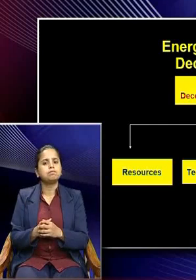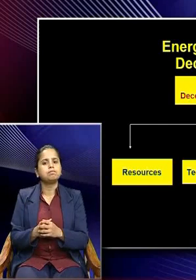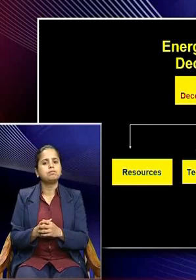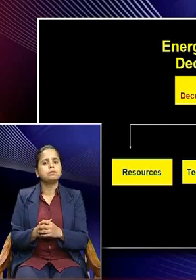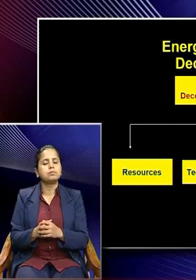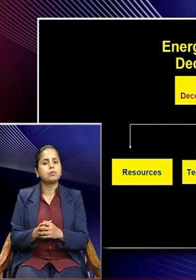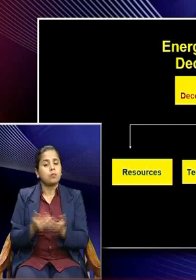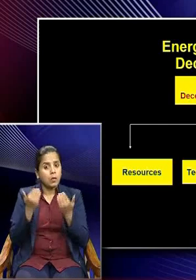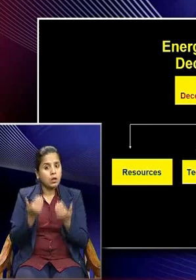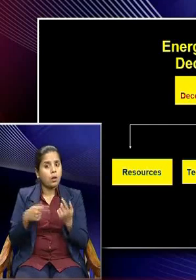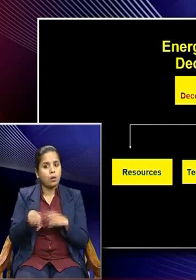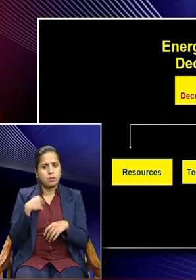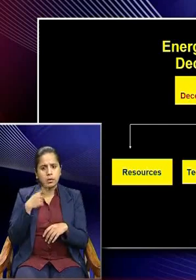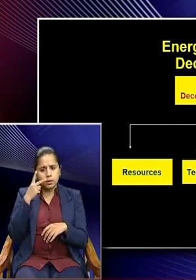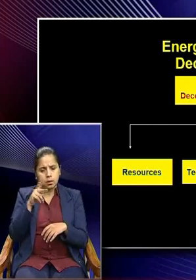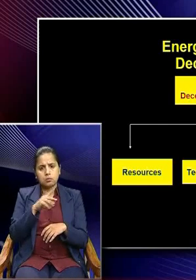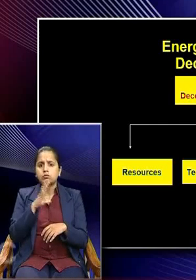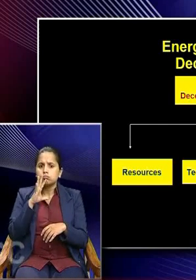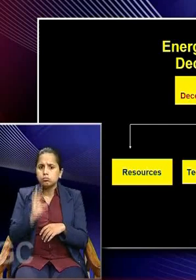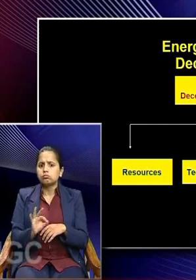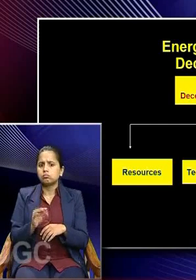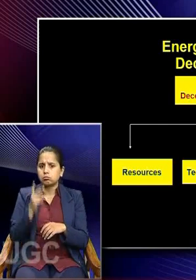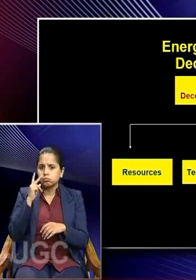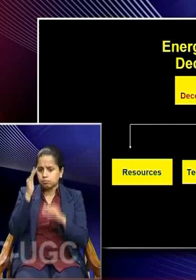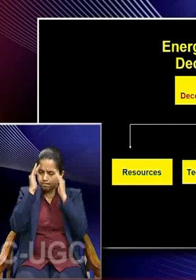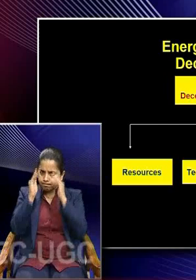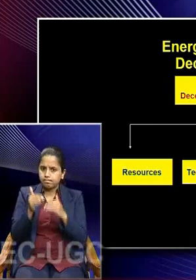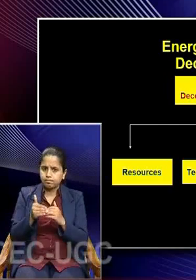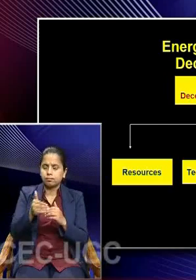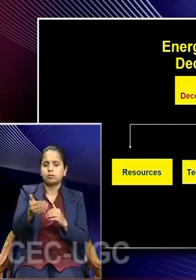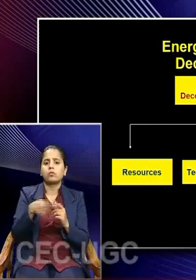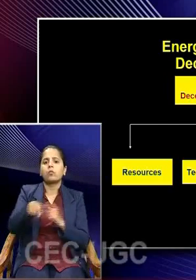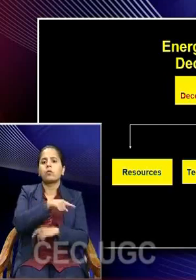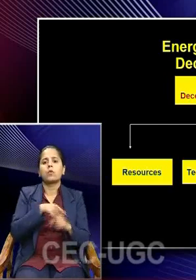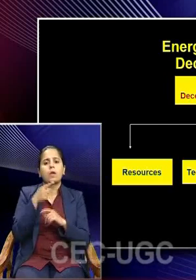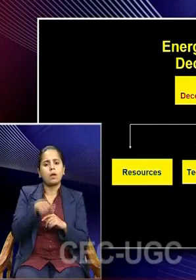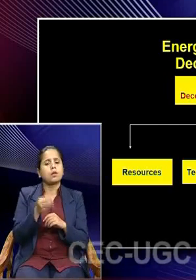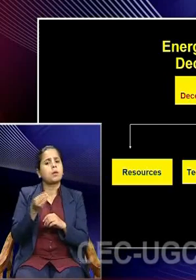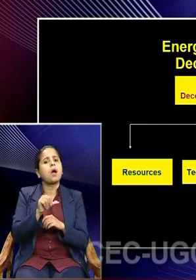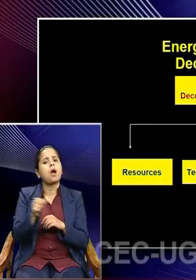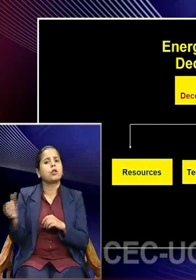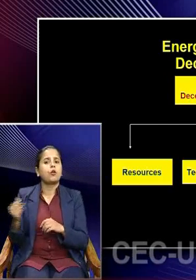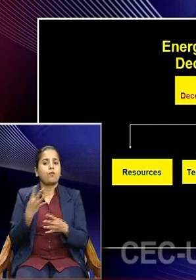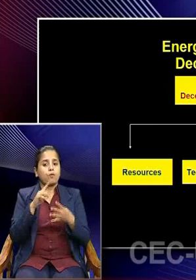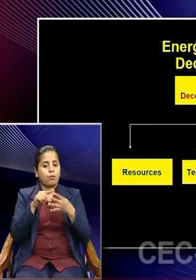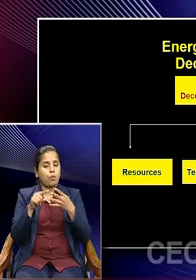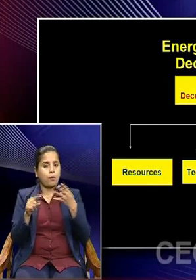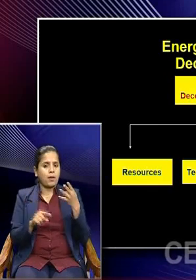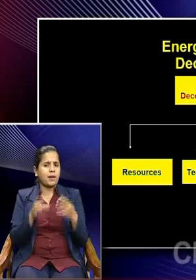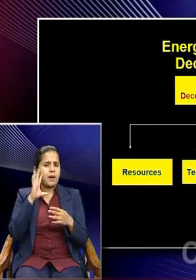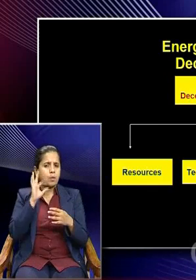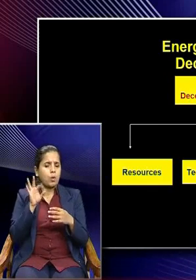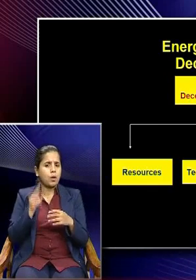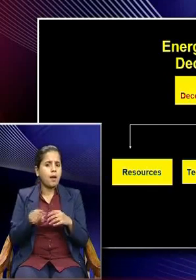Now, determinants of such a new energy system, decentralized system, there are four critical factors which